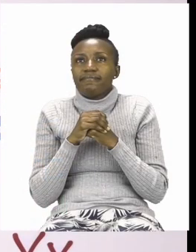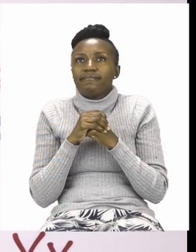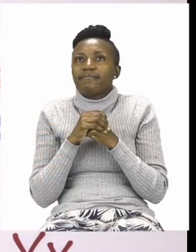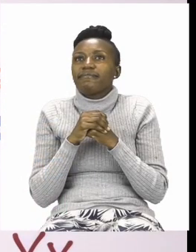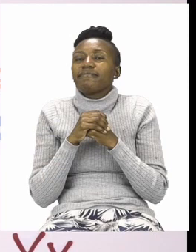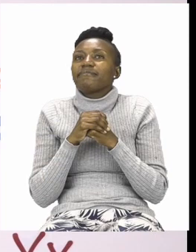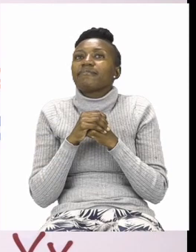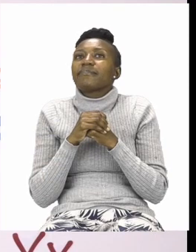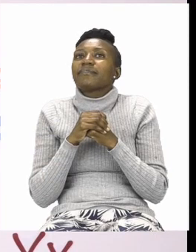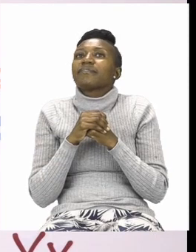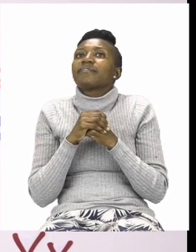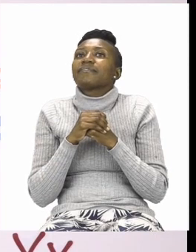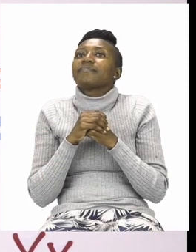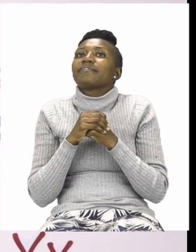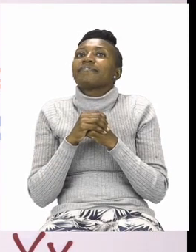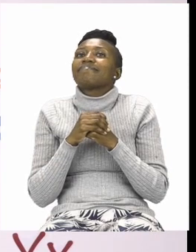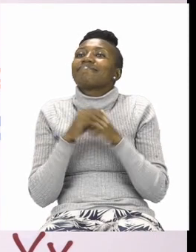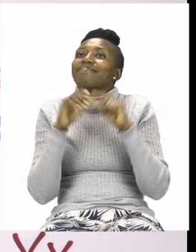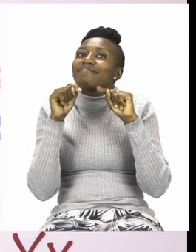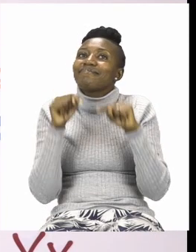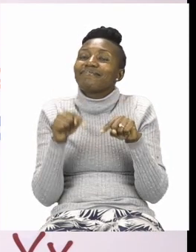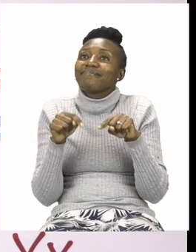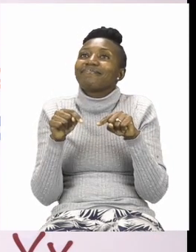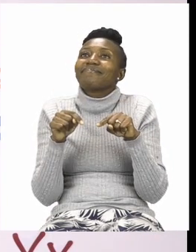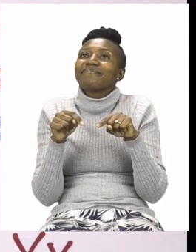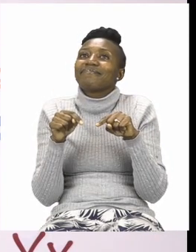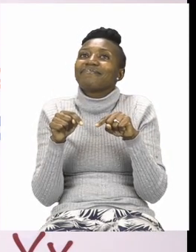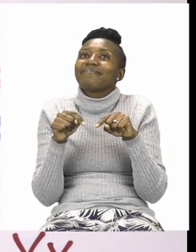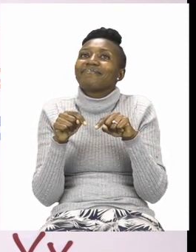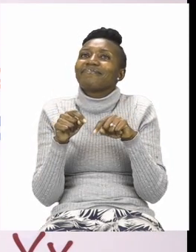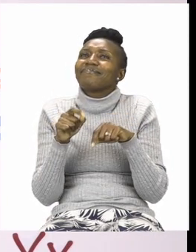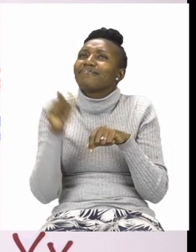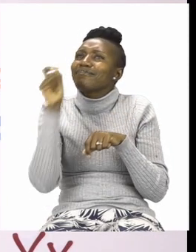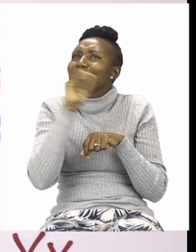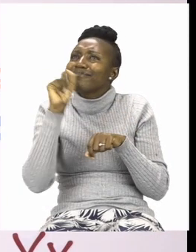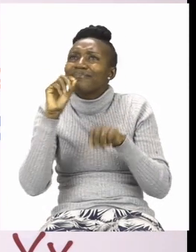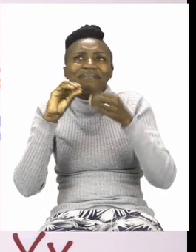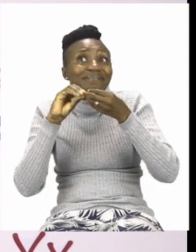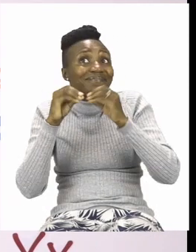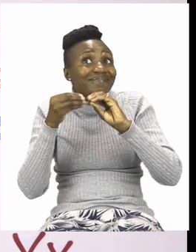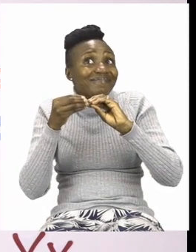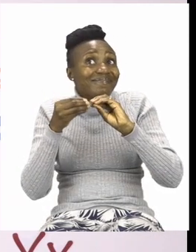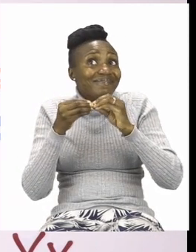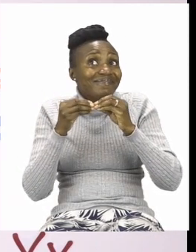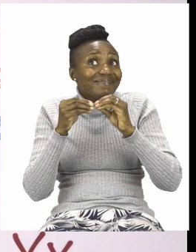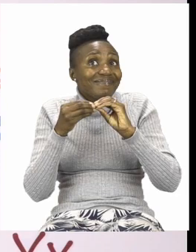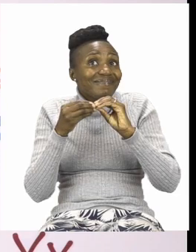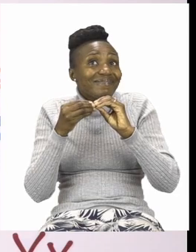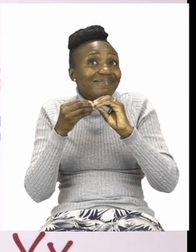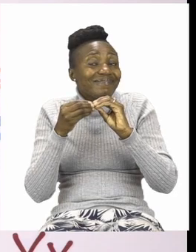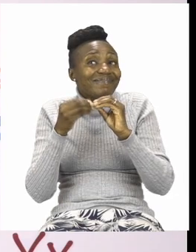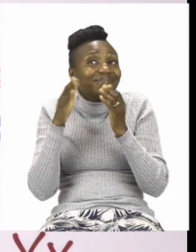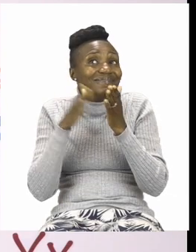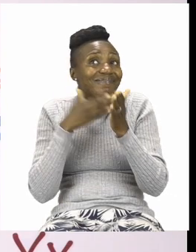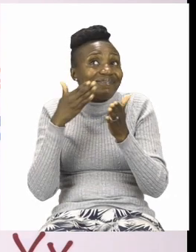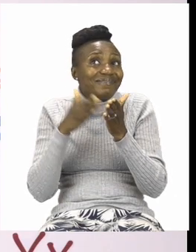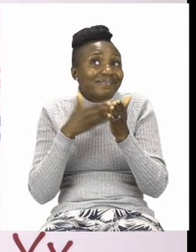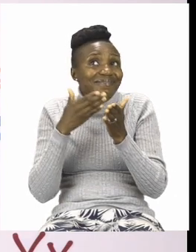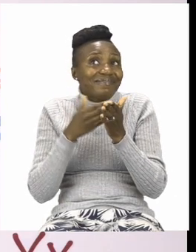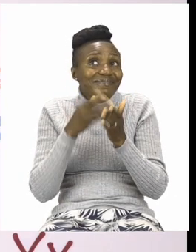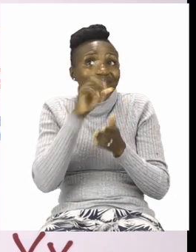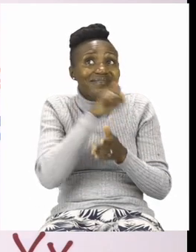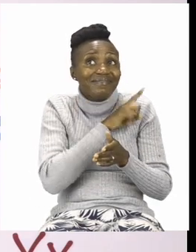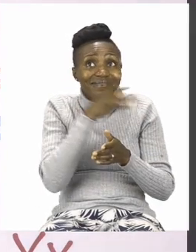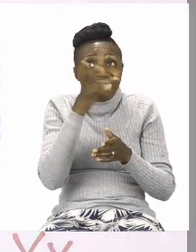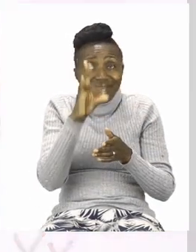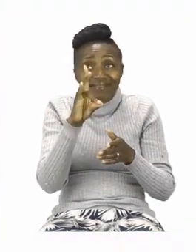To start our lesson, boys and girls, we are going to write a number, and we're going to find that number on page